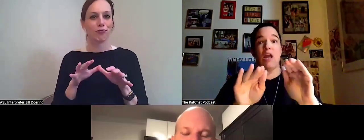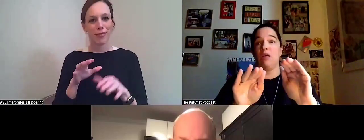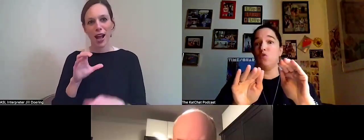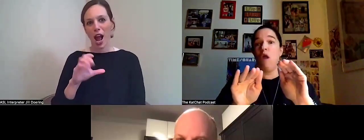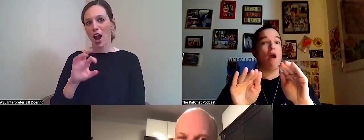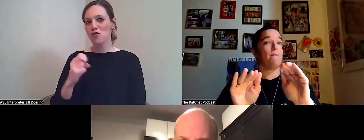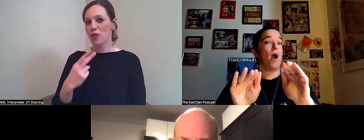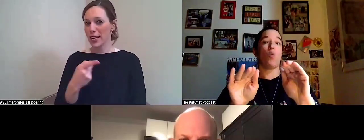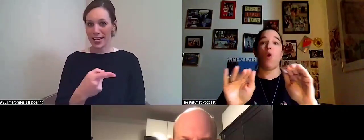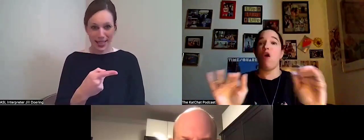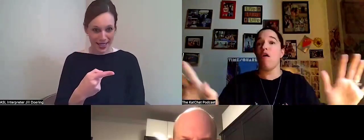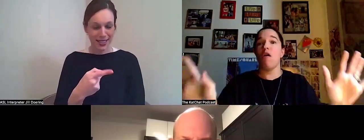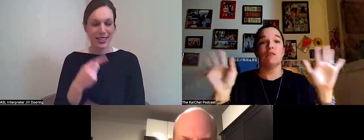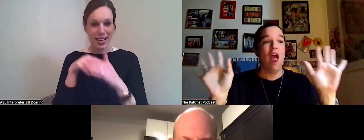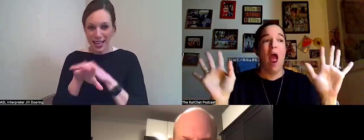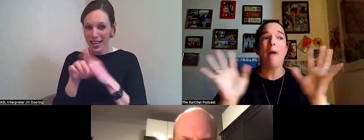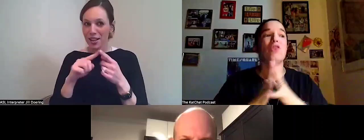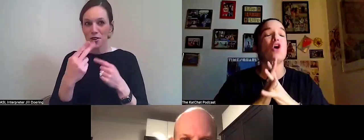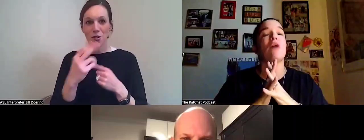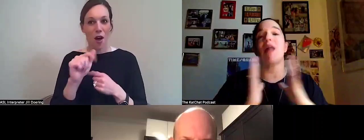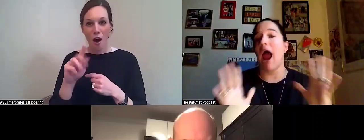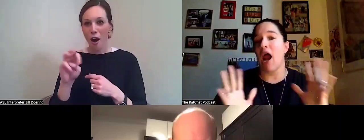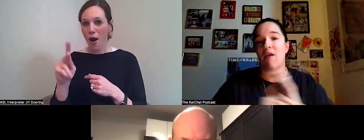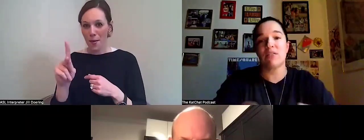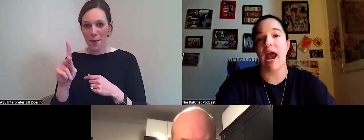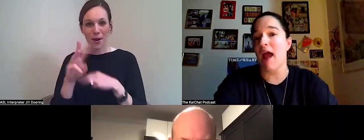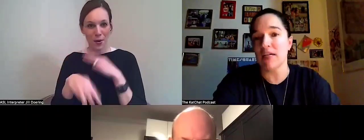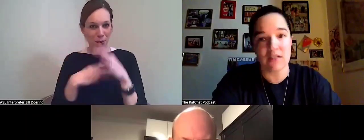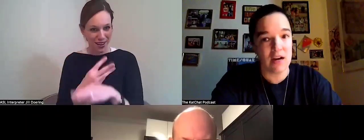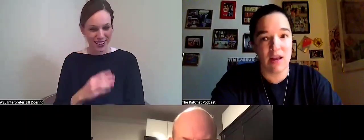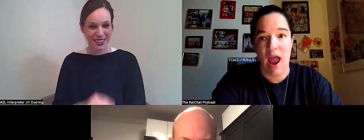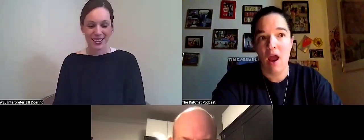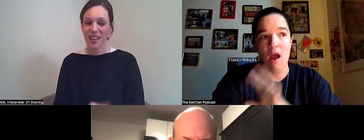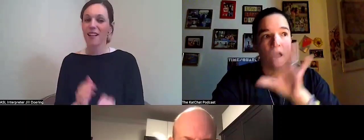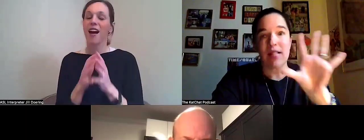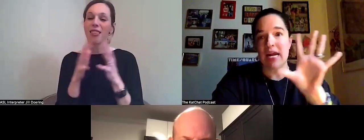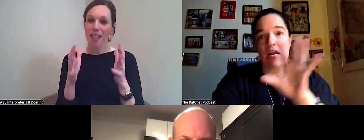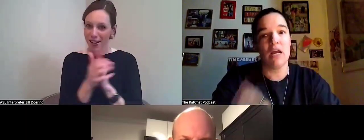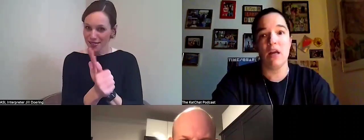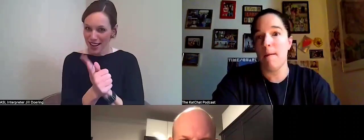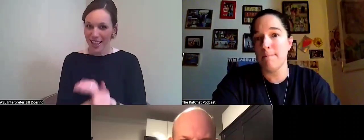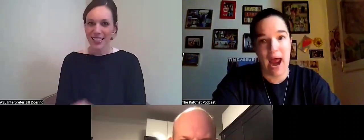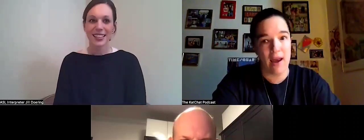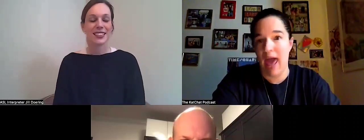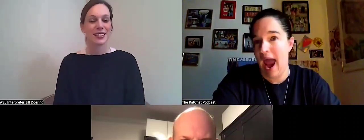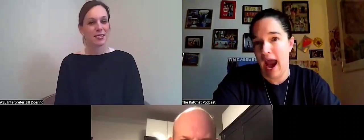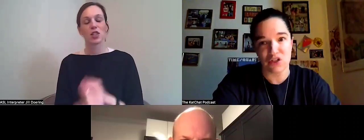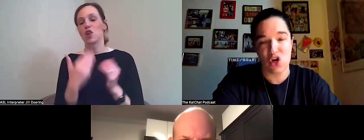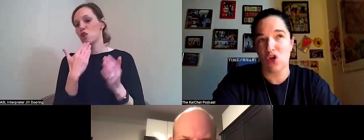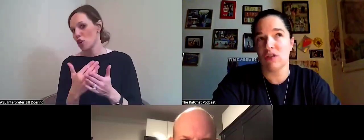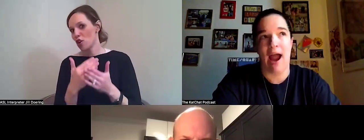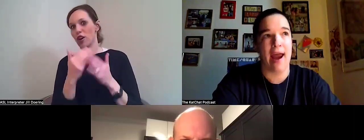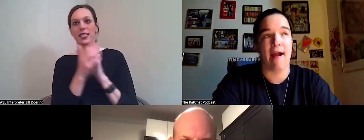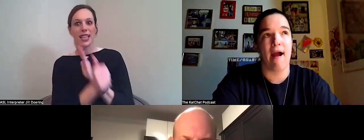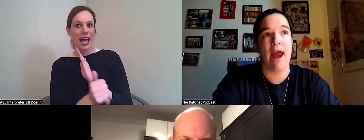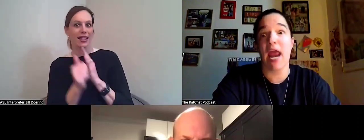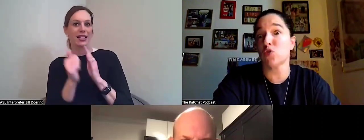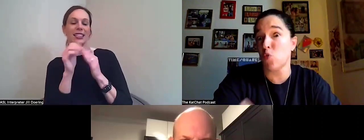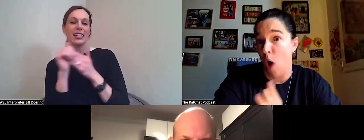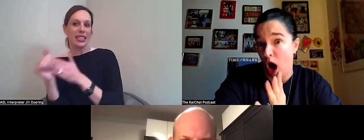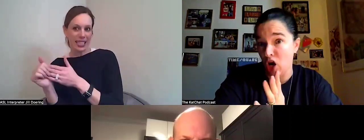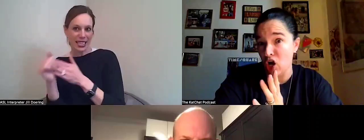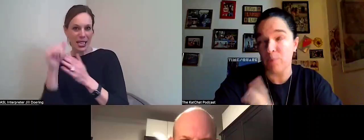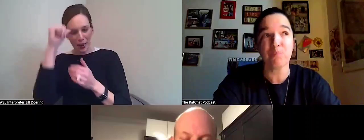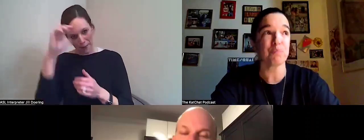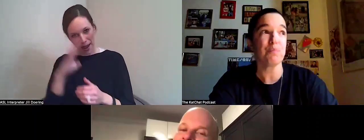He's getting into the Hallmark world. I mean, there's a Yep. lot of talented leading man actors like